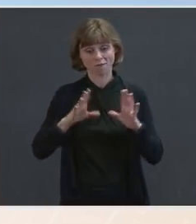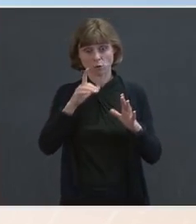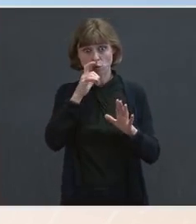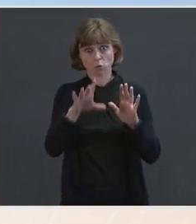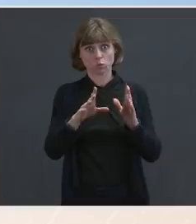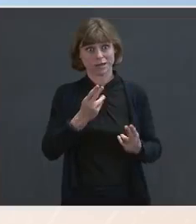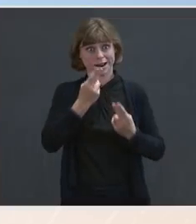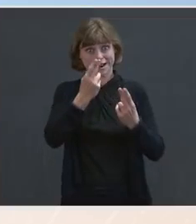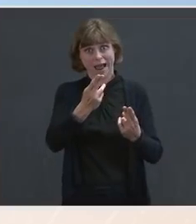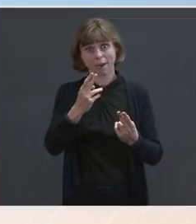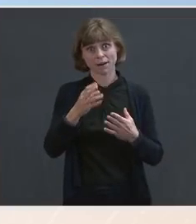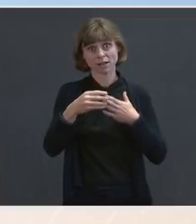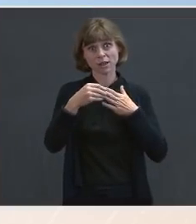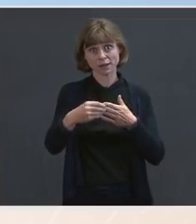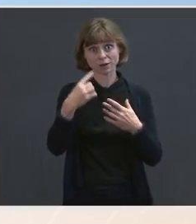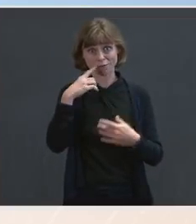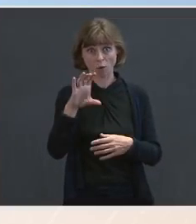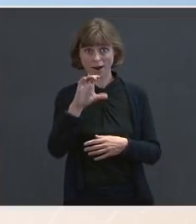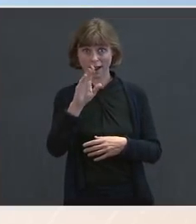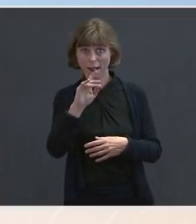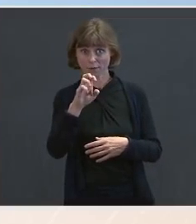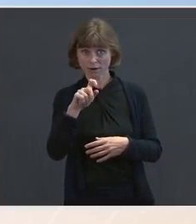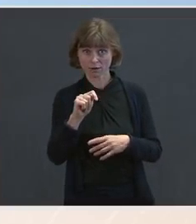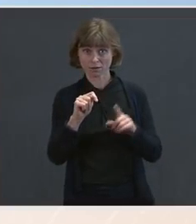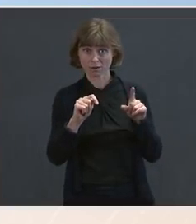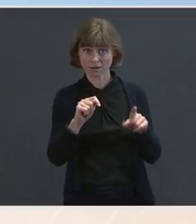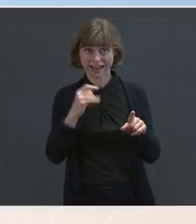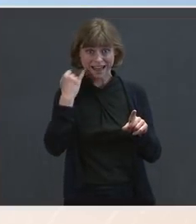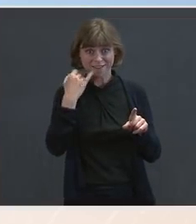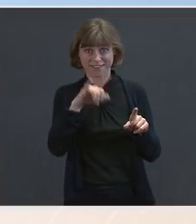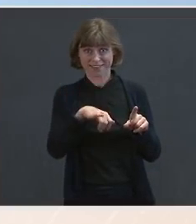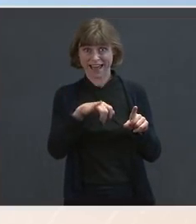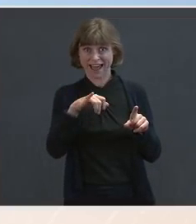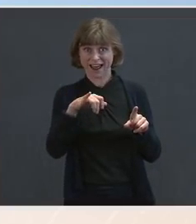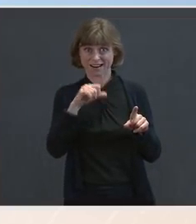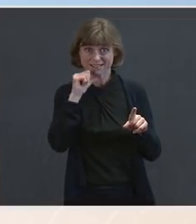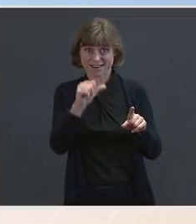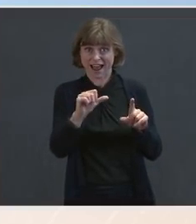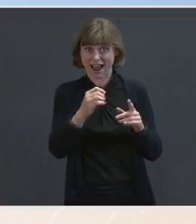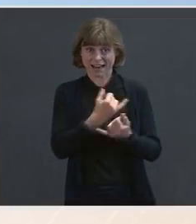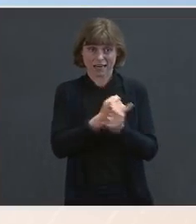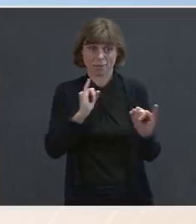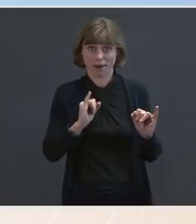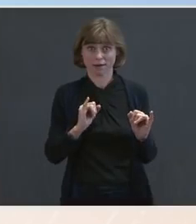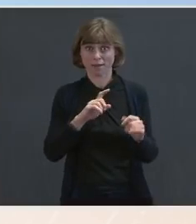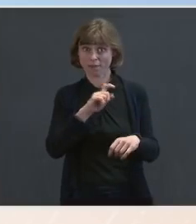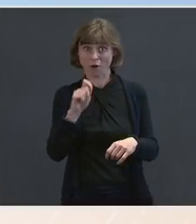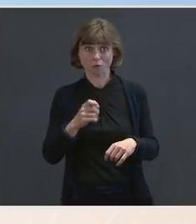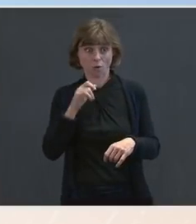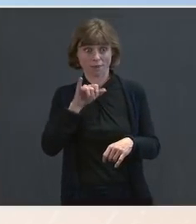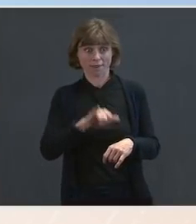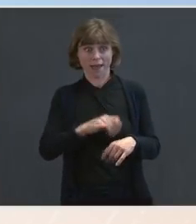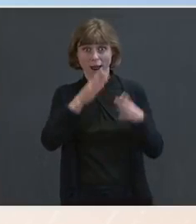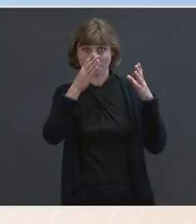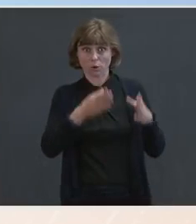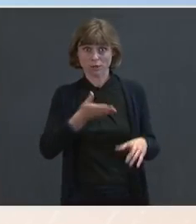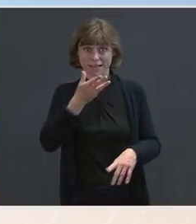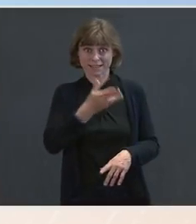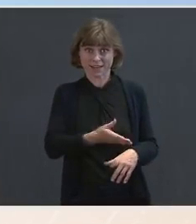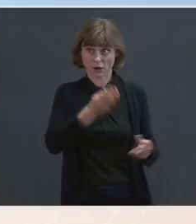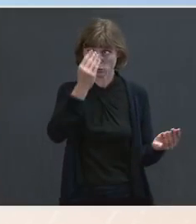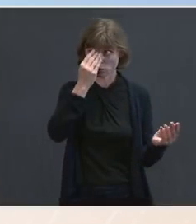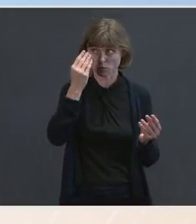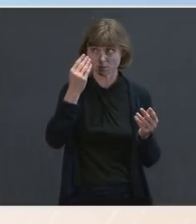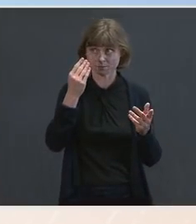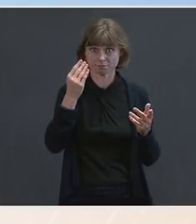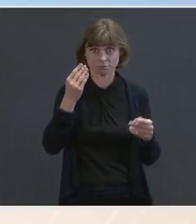lead a cabinet agency that is not independent is there in part to deliver on the agenda and